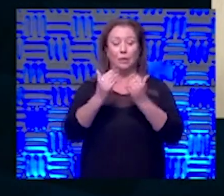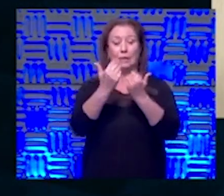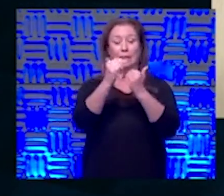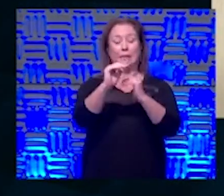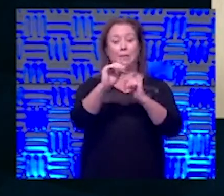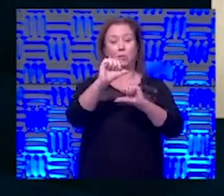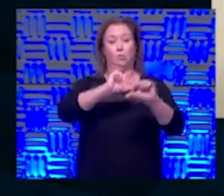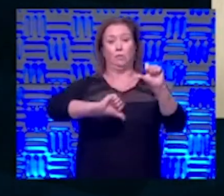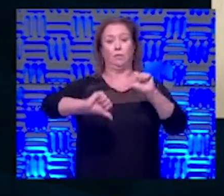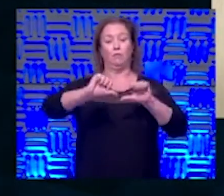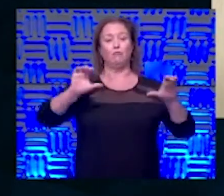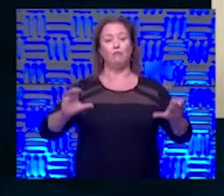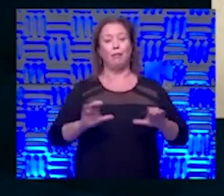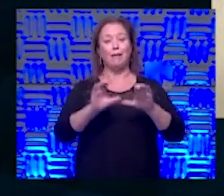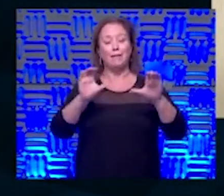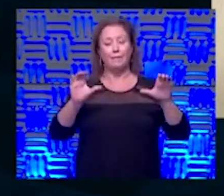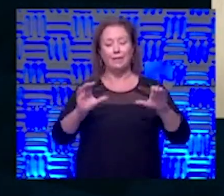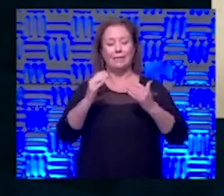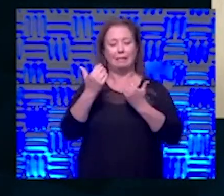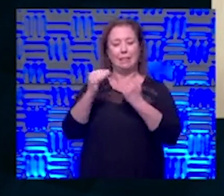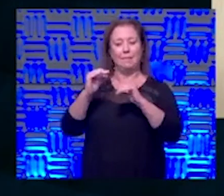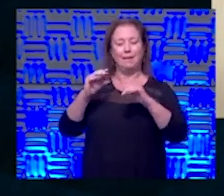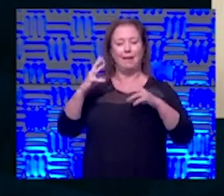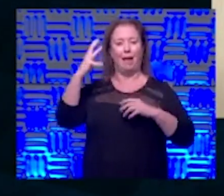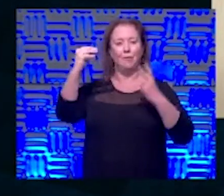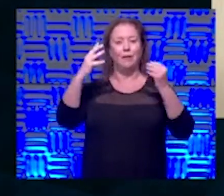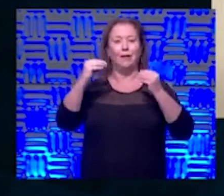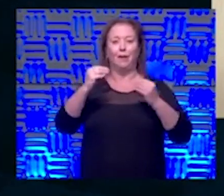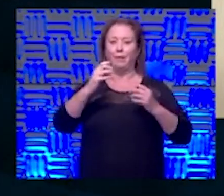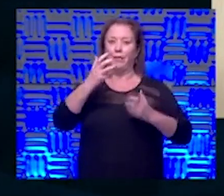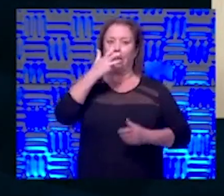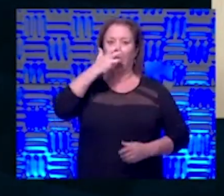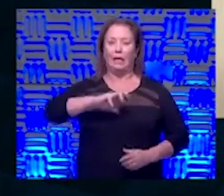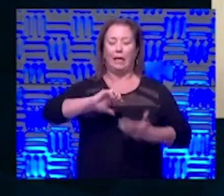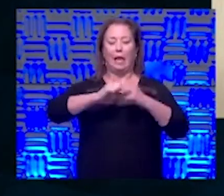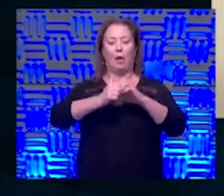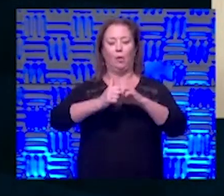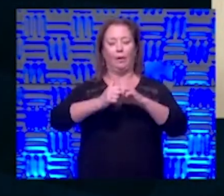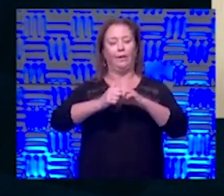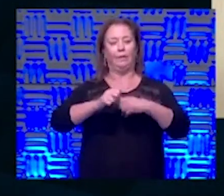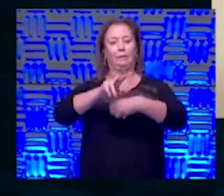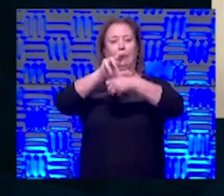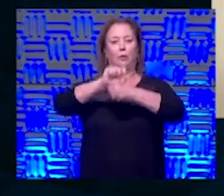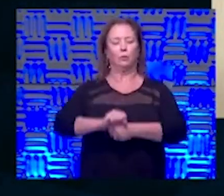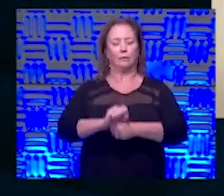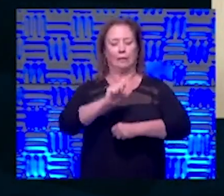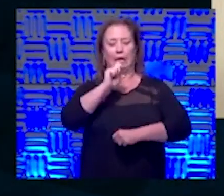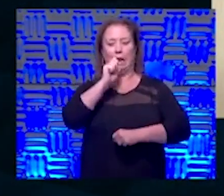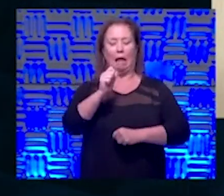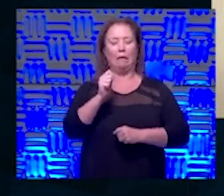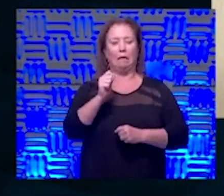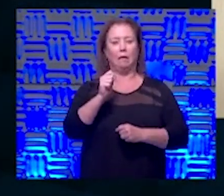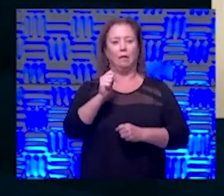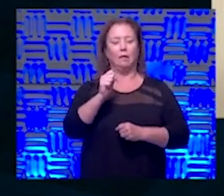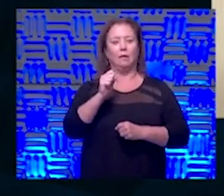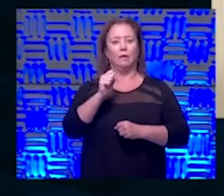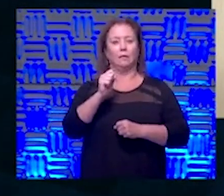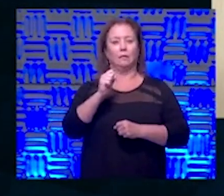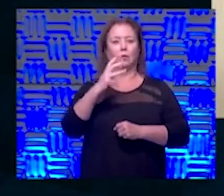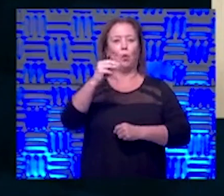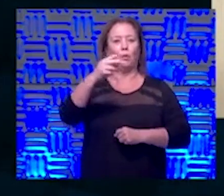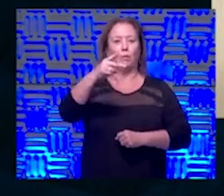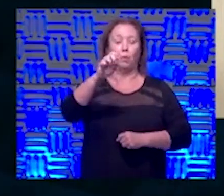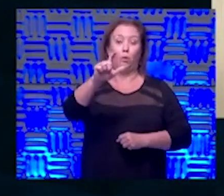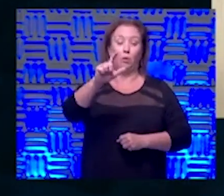social activities and outings, we deal with the heat and how do we adjust to not maybe wanting to feel comfortable going to the pool,